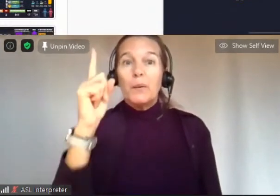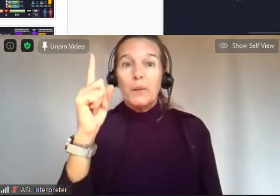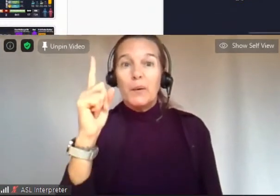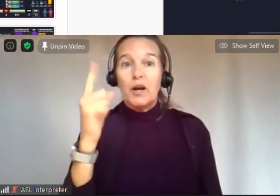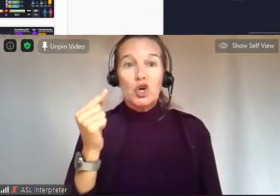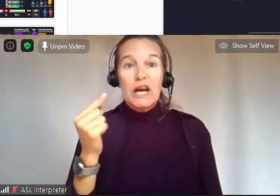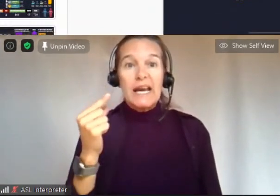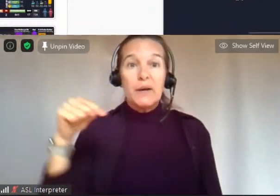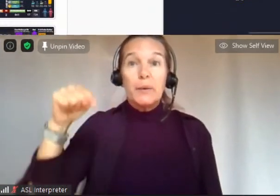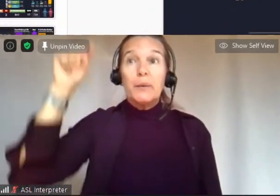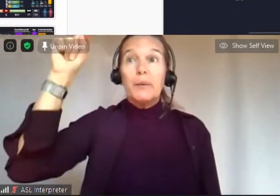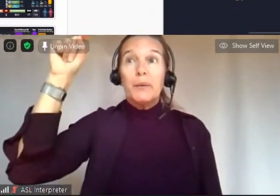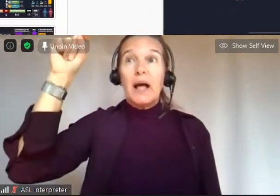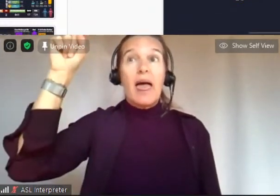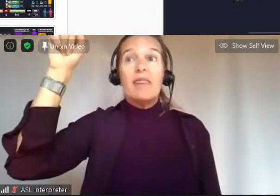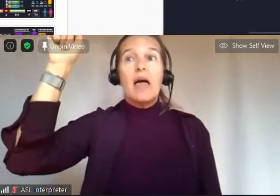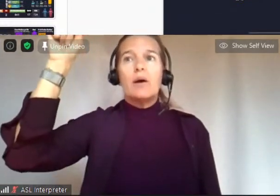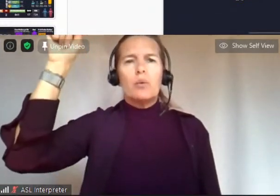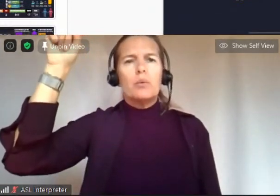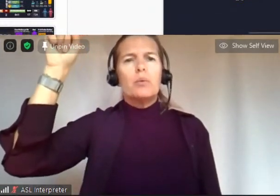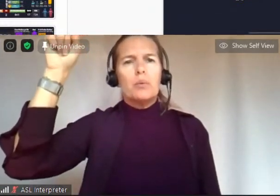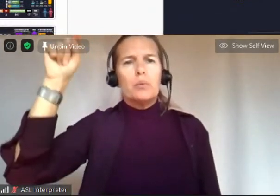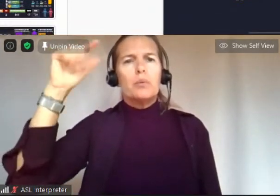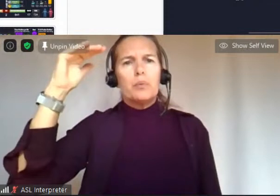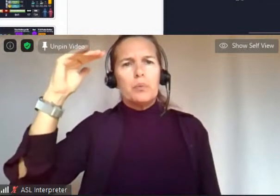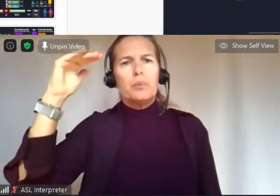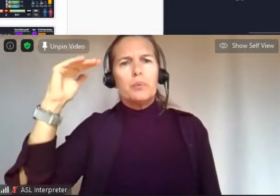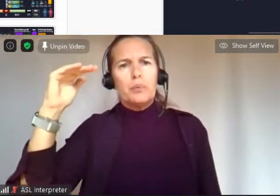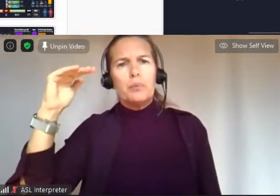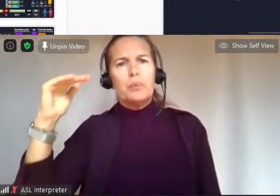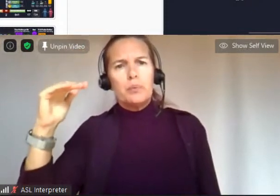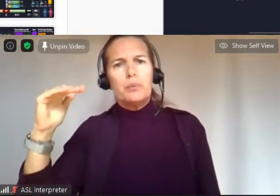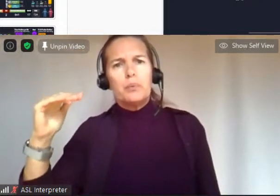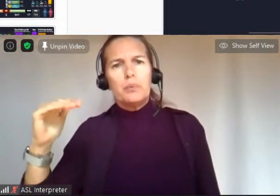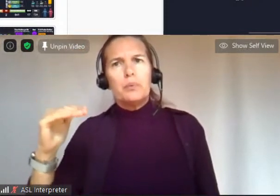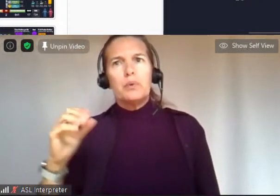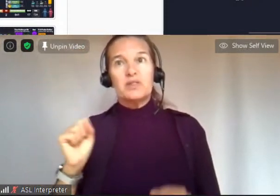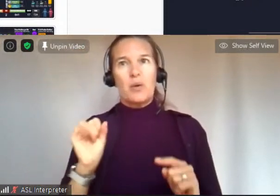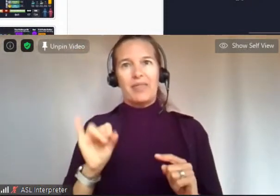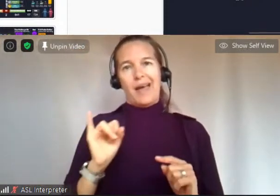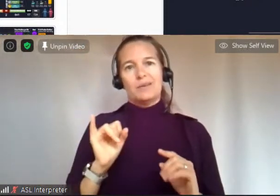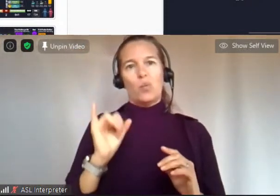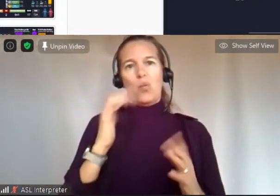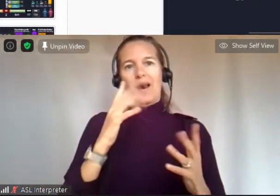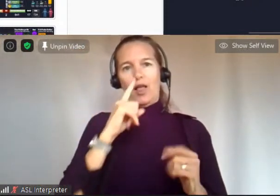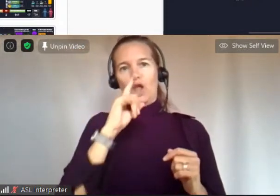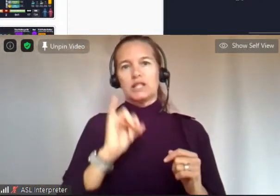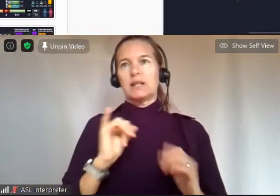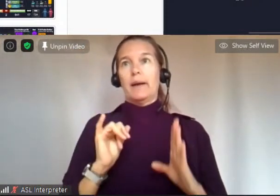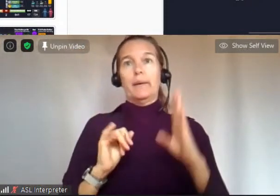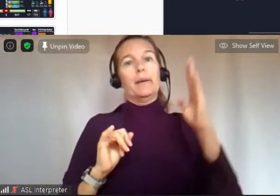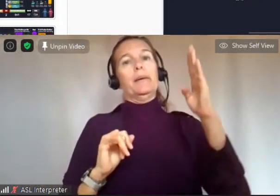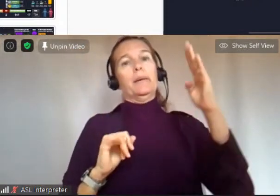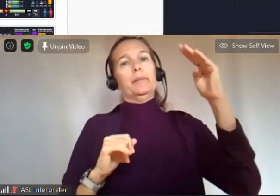been coming down very, very gradually. This is a visual representation, and this is